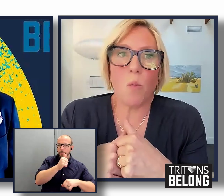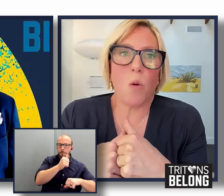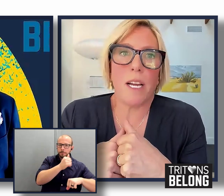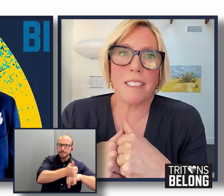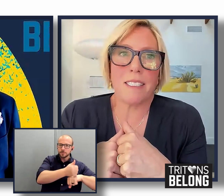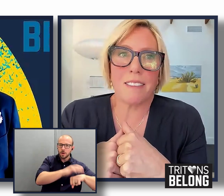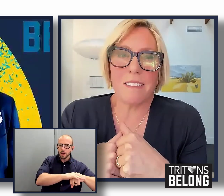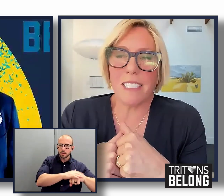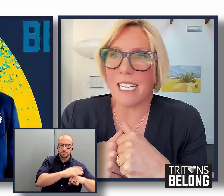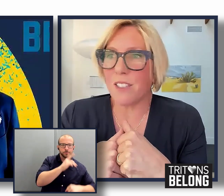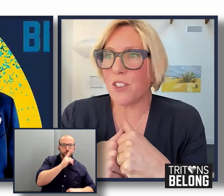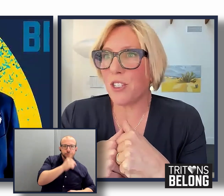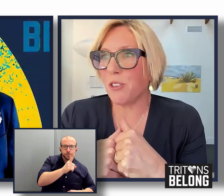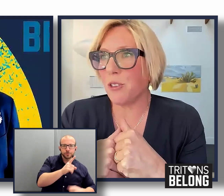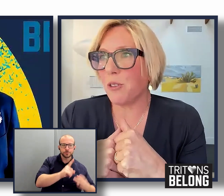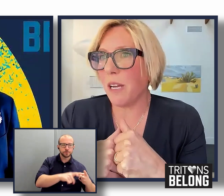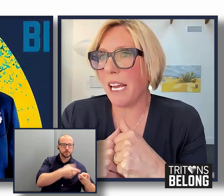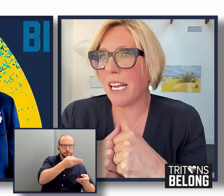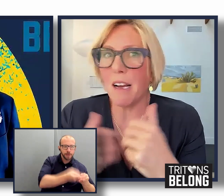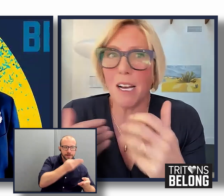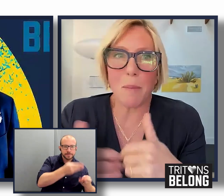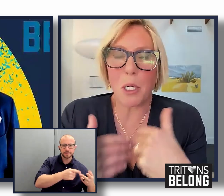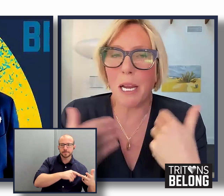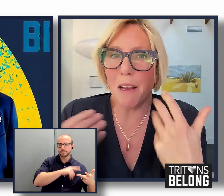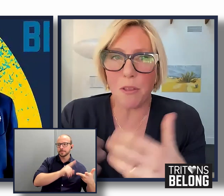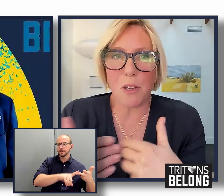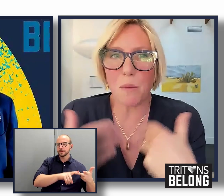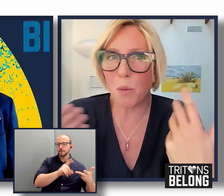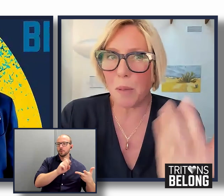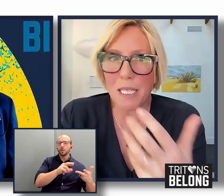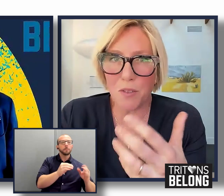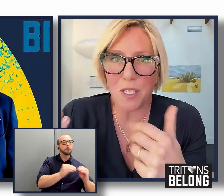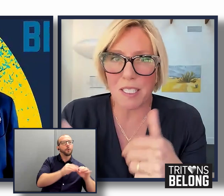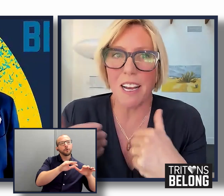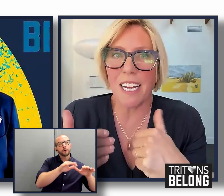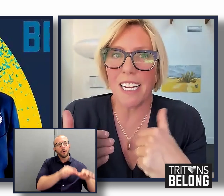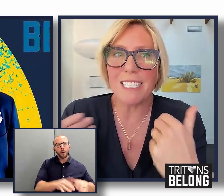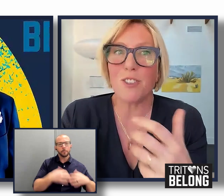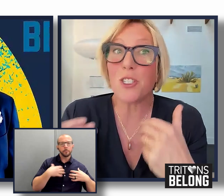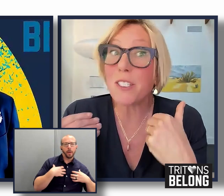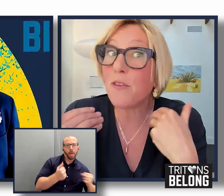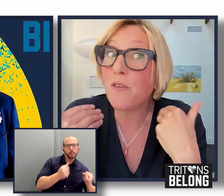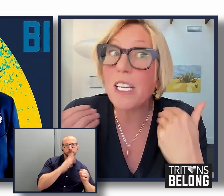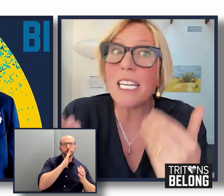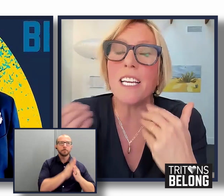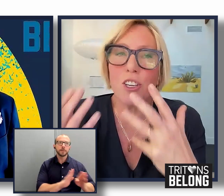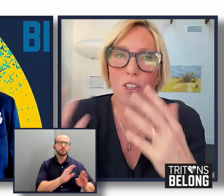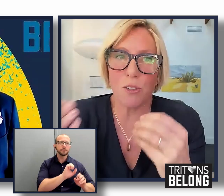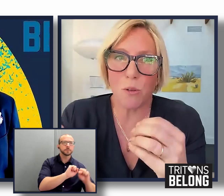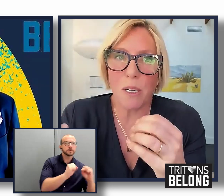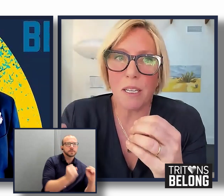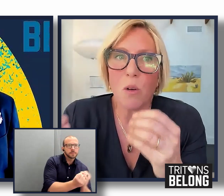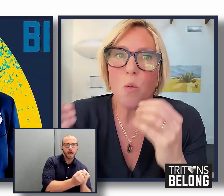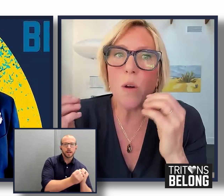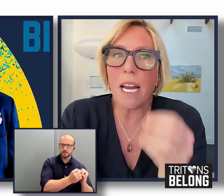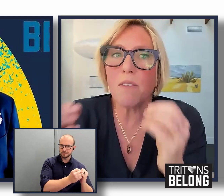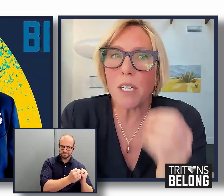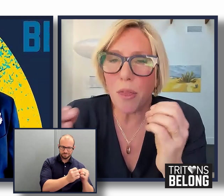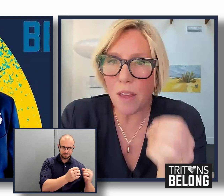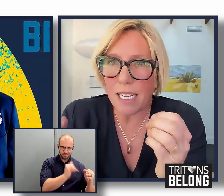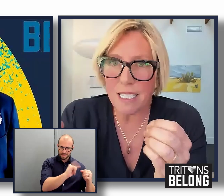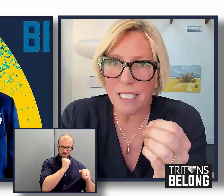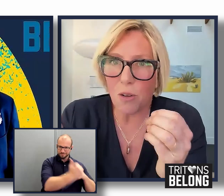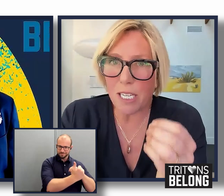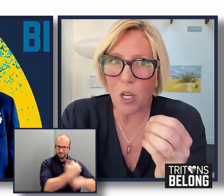true, what leads to a calmer, healthier, more peaceful society. It's just feeding you whatever